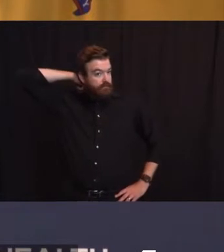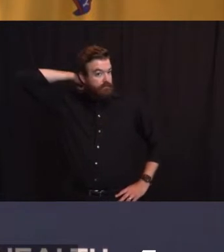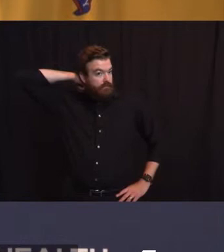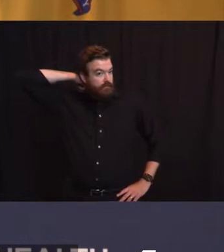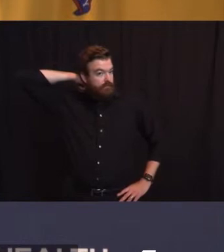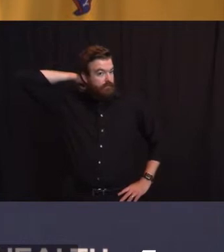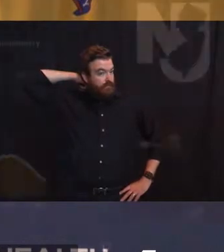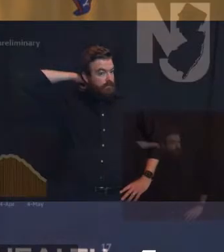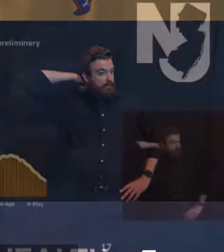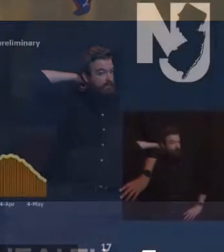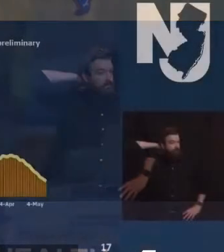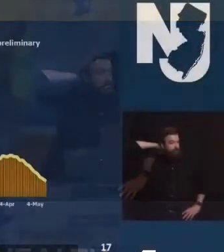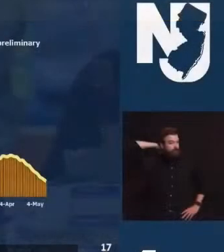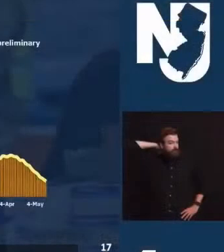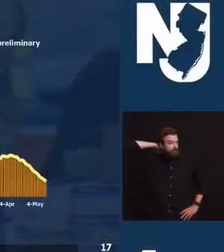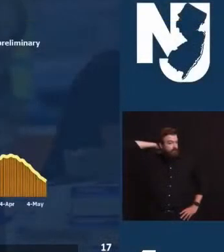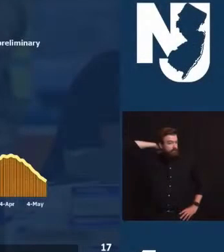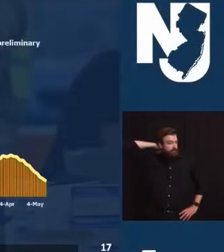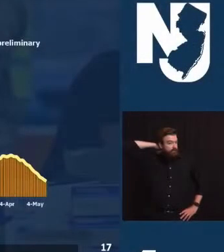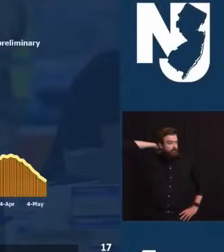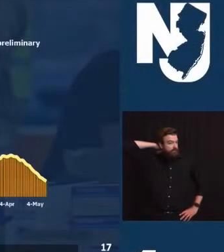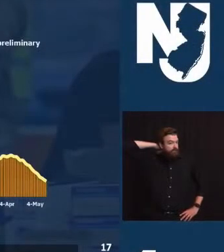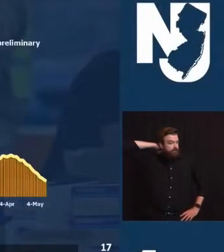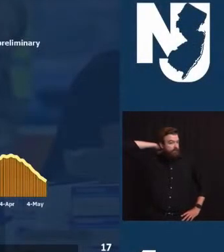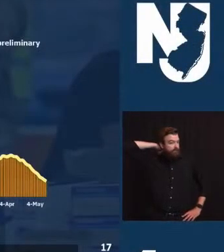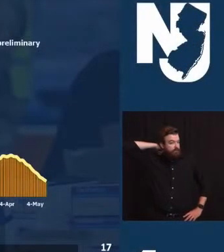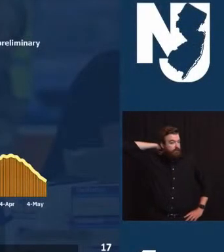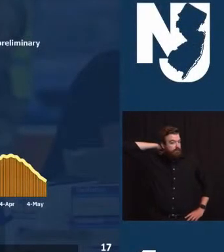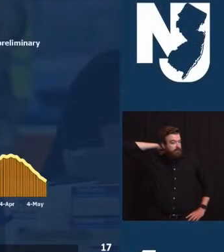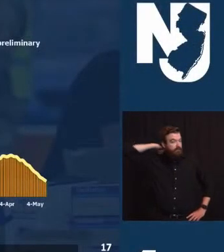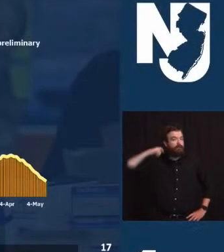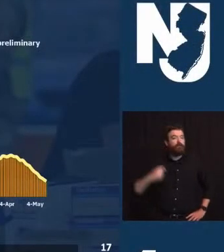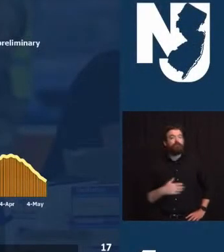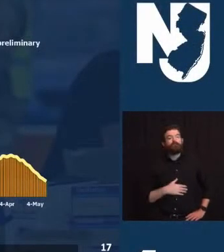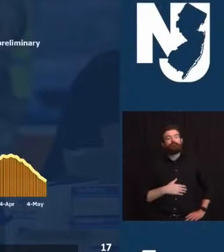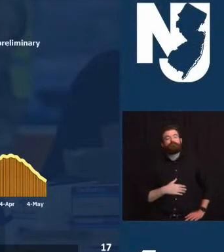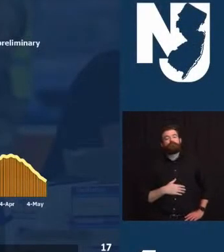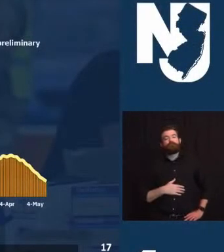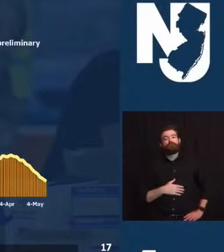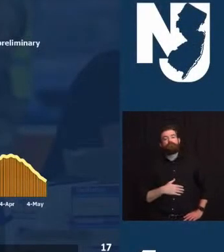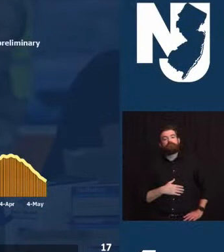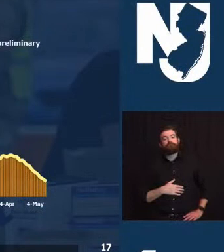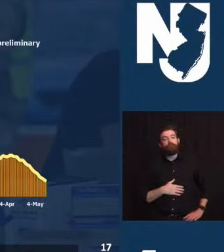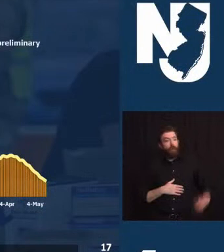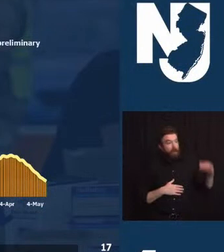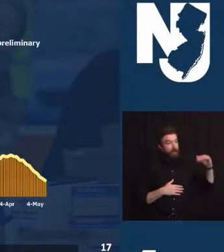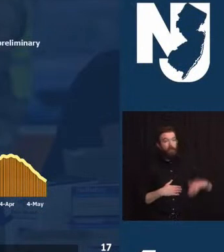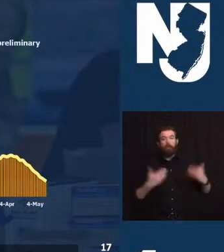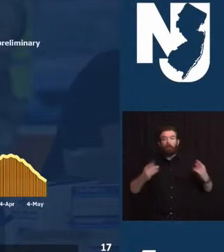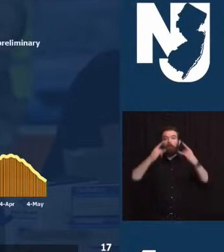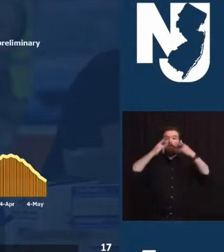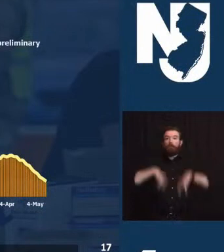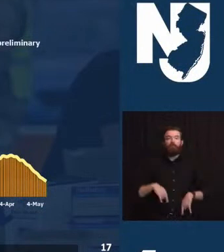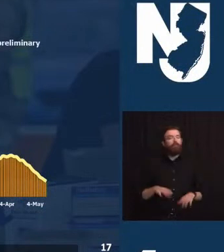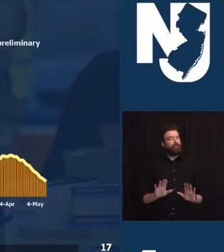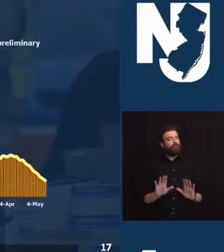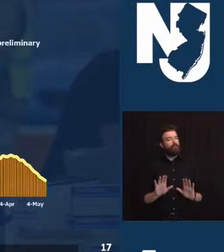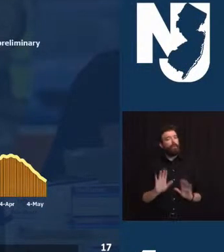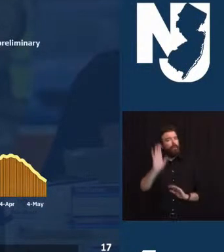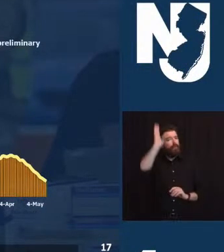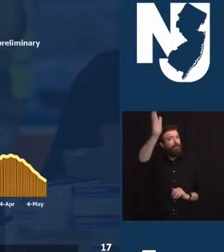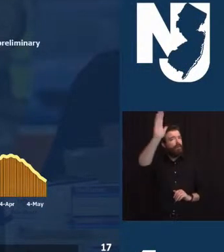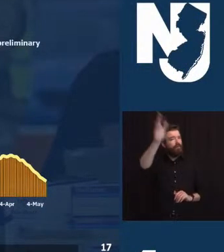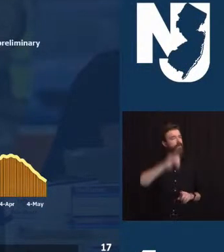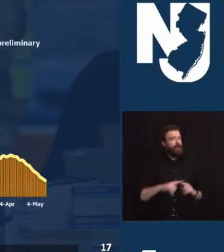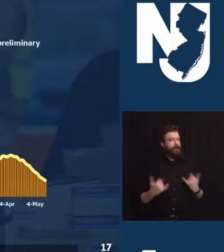no question about that. But let's remember, for as much progress we're making, the good news is we're a fraction. We're literally, how about this,